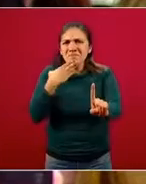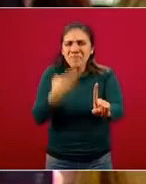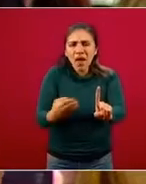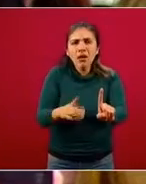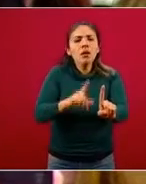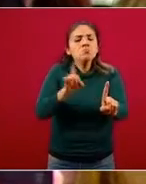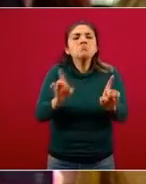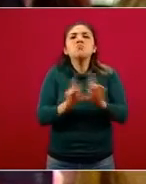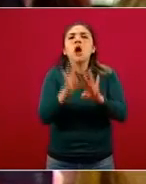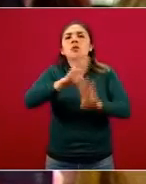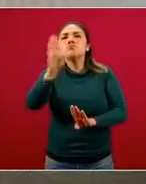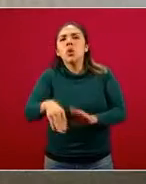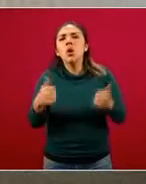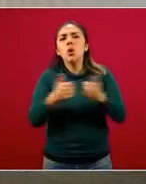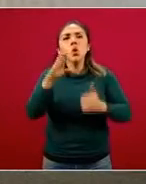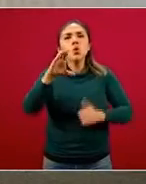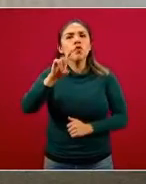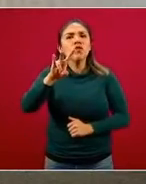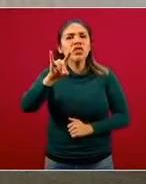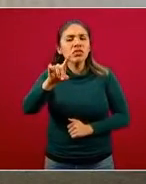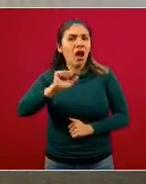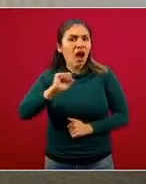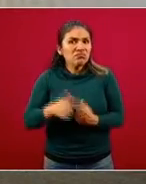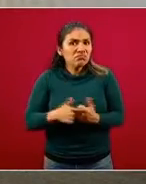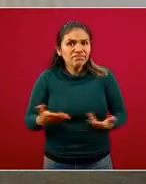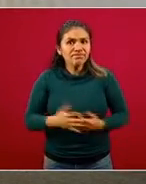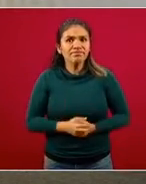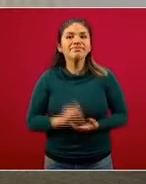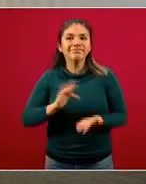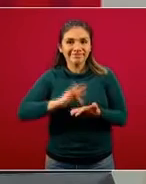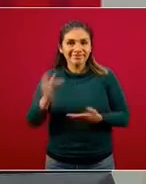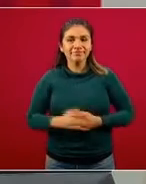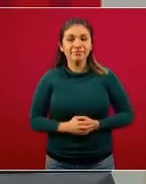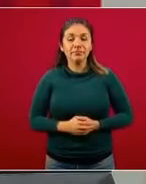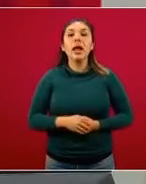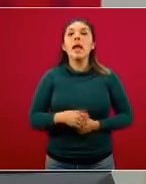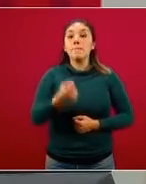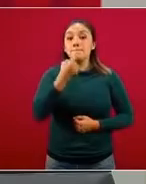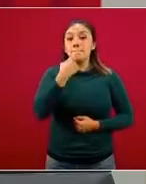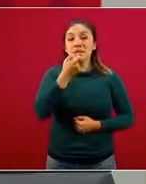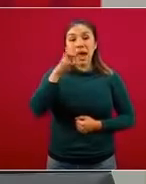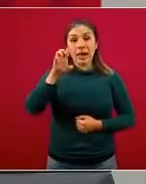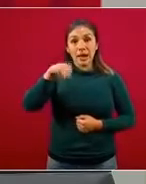chronic diseases, who were totally healthy and who died from COVID? How many?